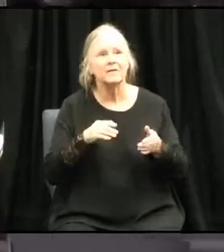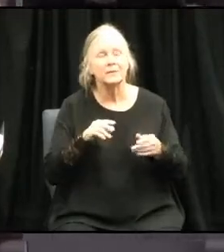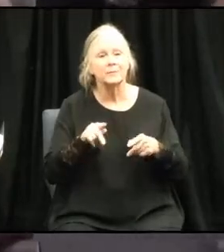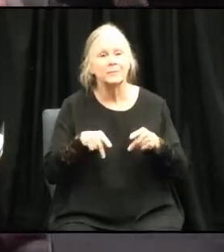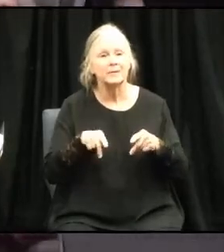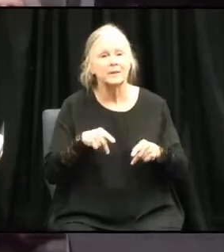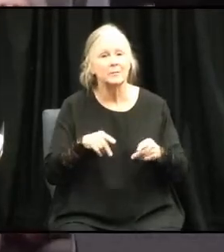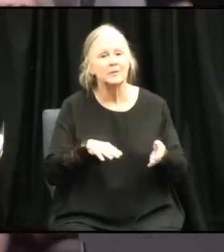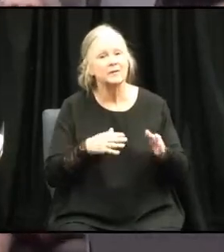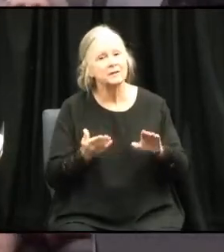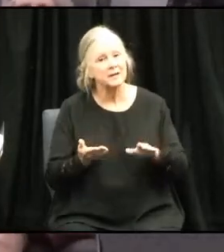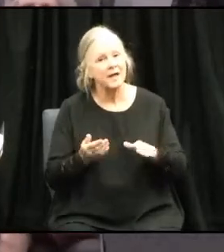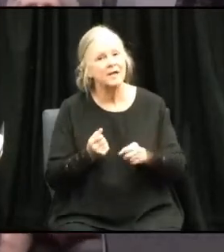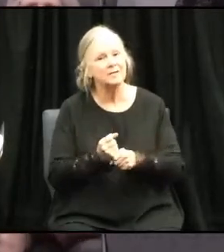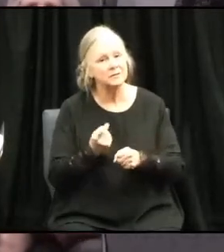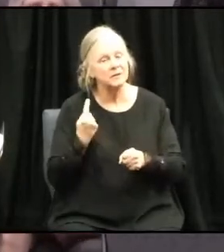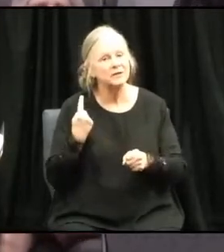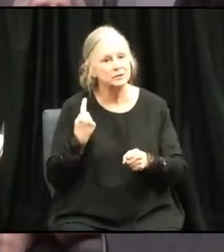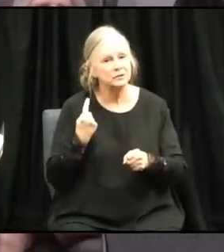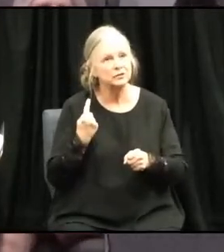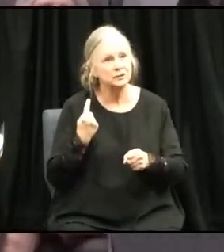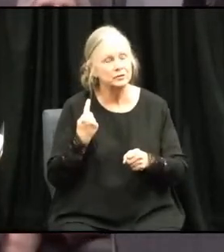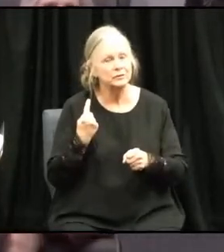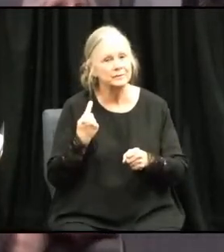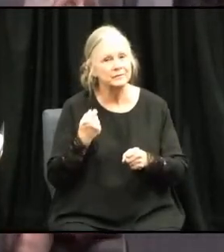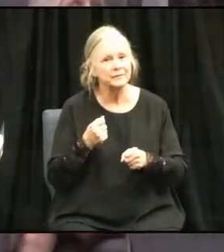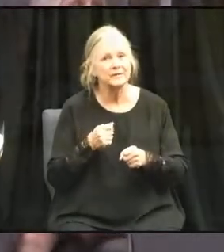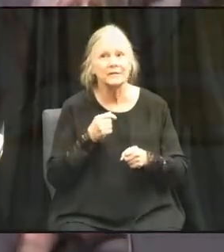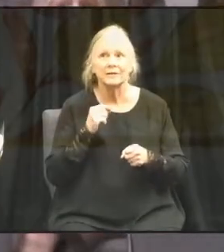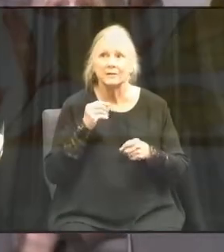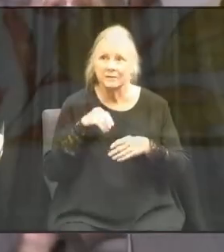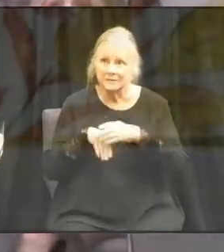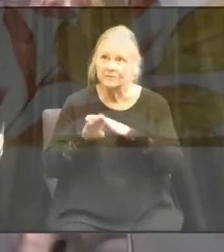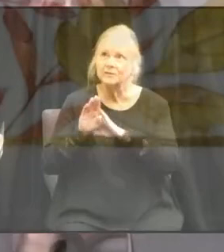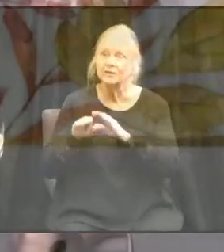today. So join us for this time of remembrance.